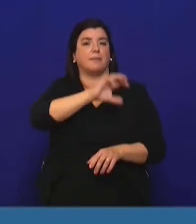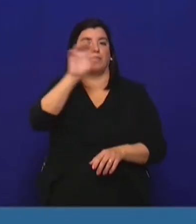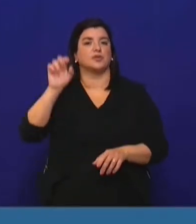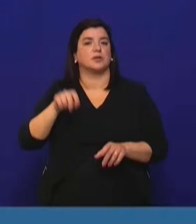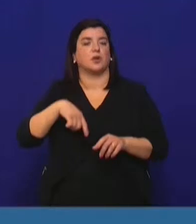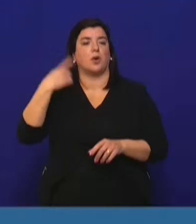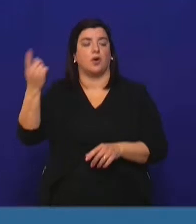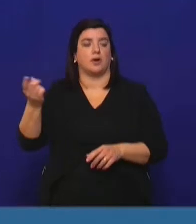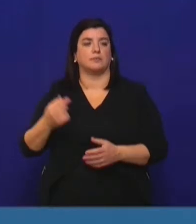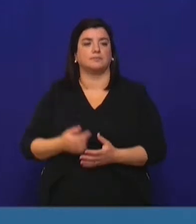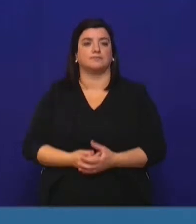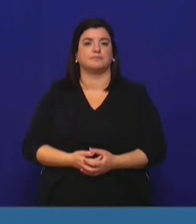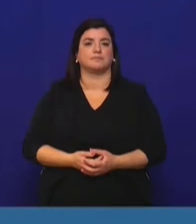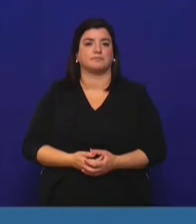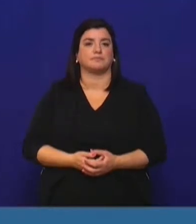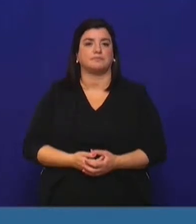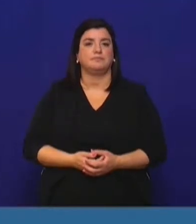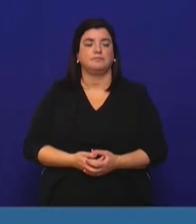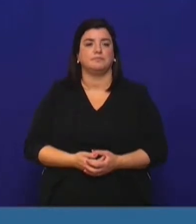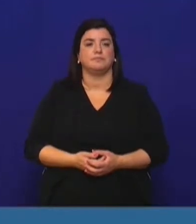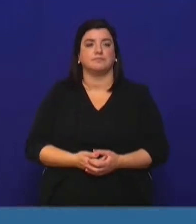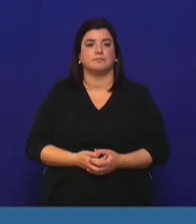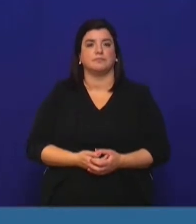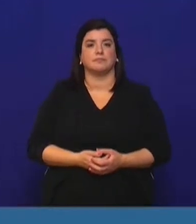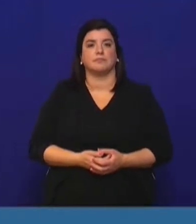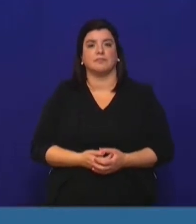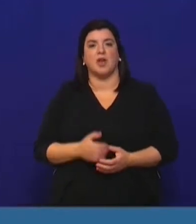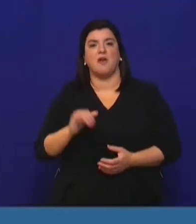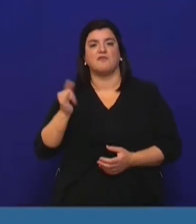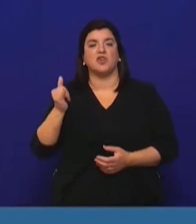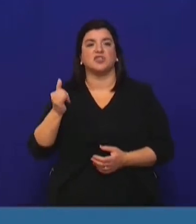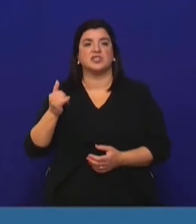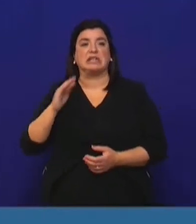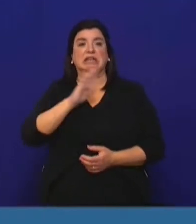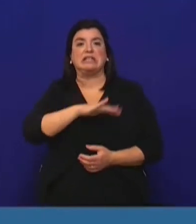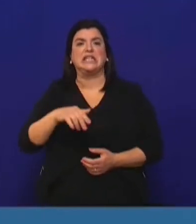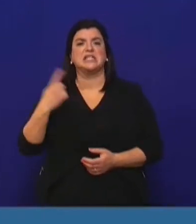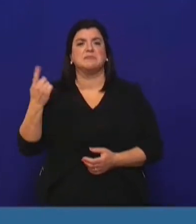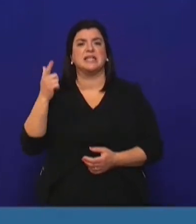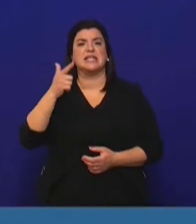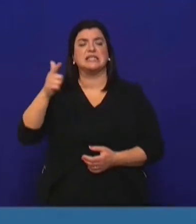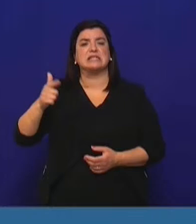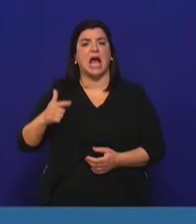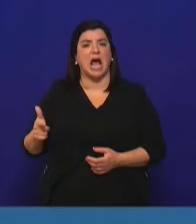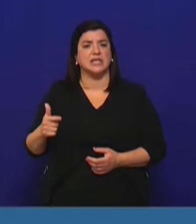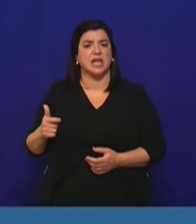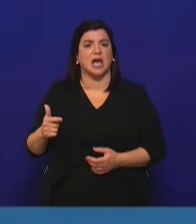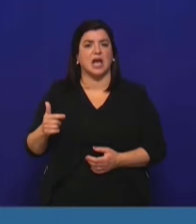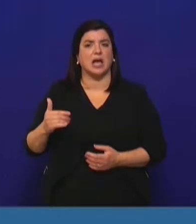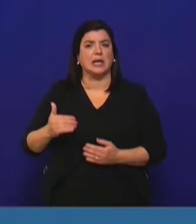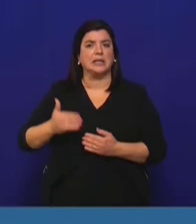zazax bħali li kienu ħajħdu it-tilqima aktar tard mill-cohorts